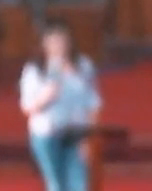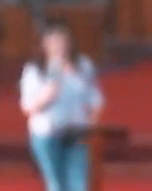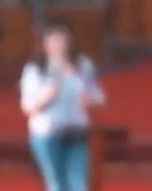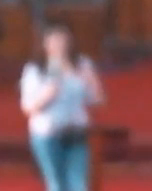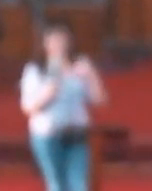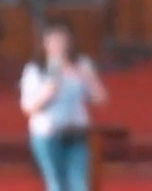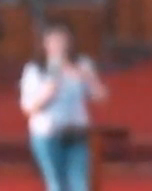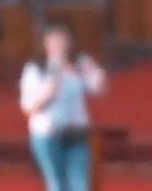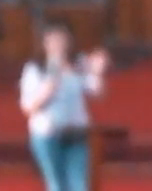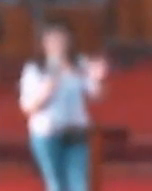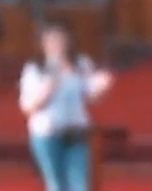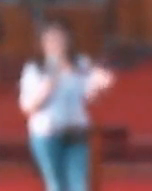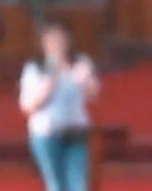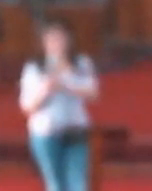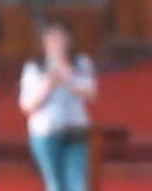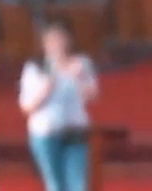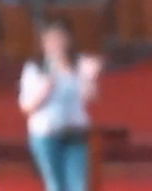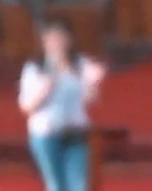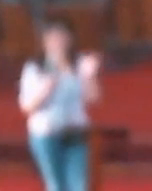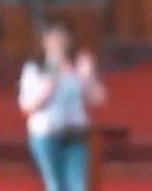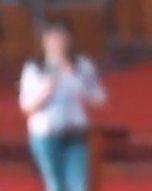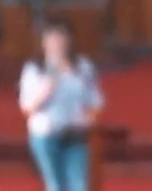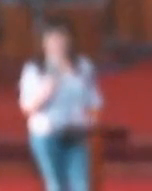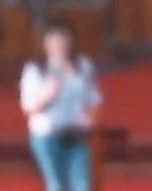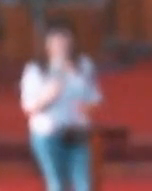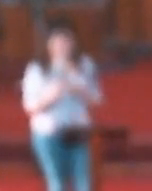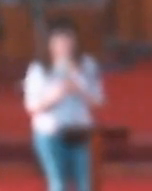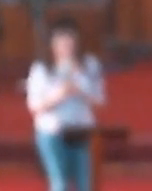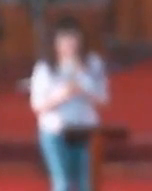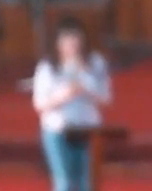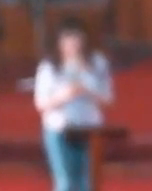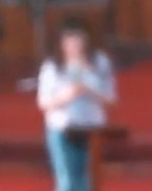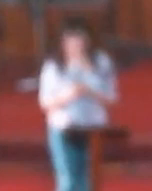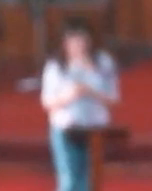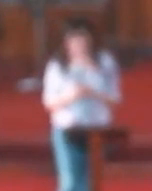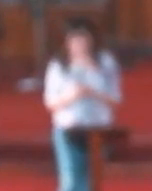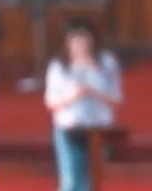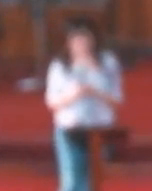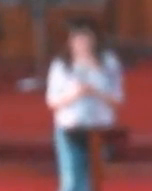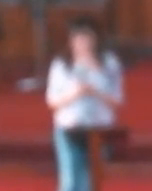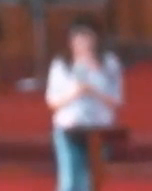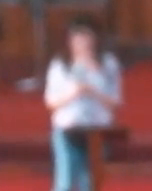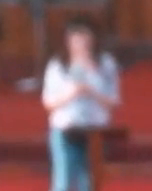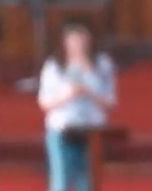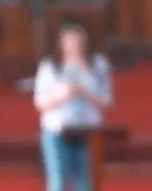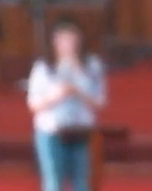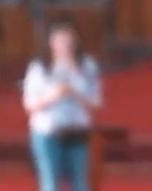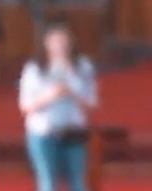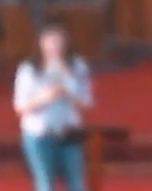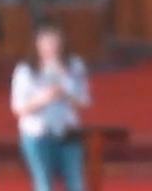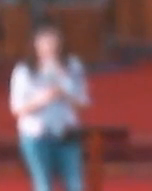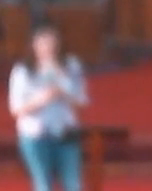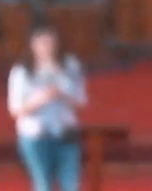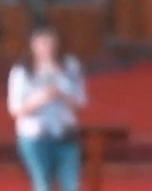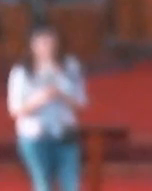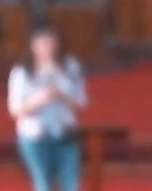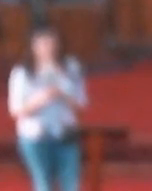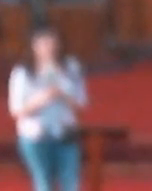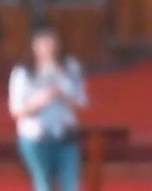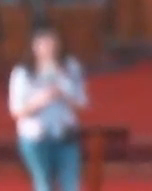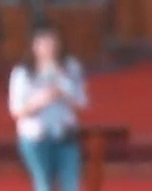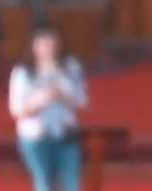hacer. And sometimes it's on a long leash and our tongue says things that it shouldn't say. Y empezamos esta serie con la lengua